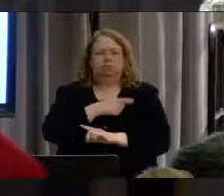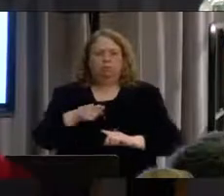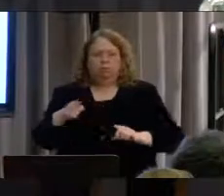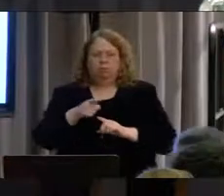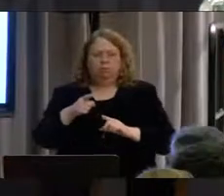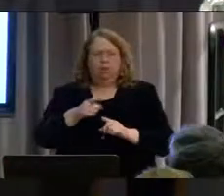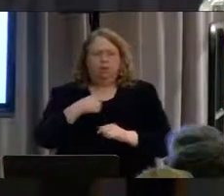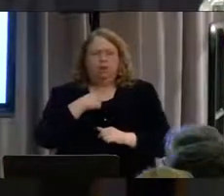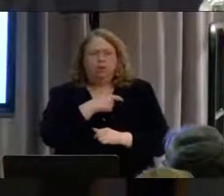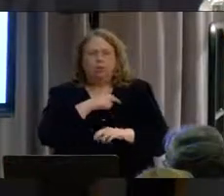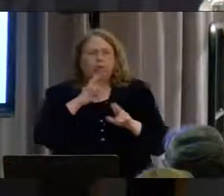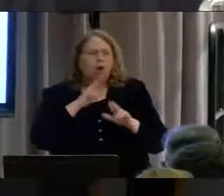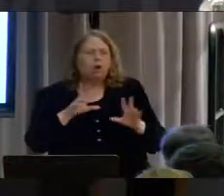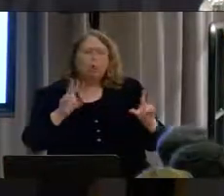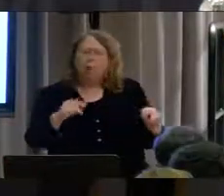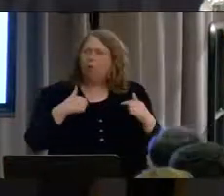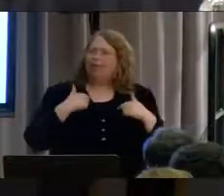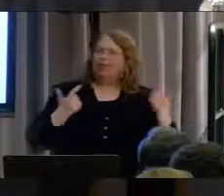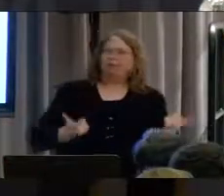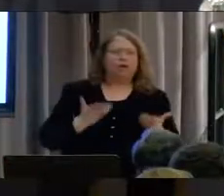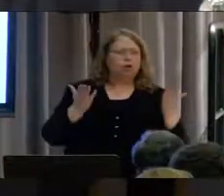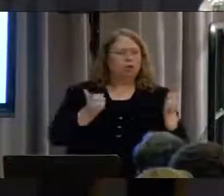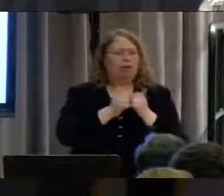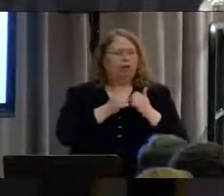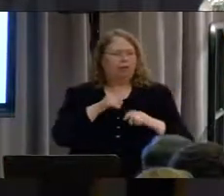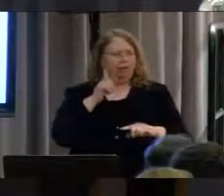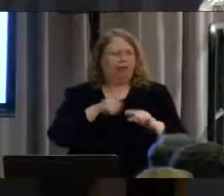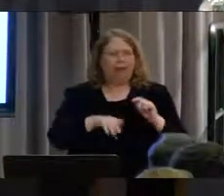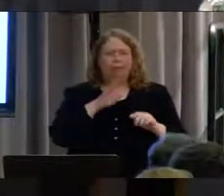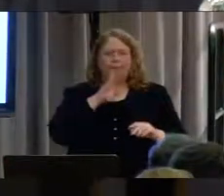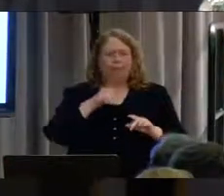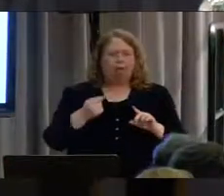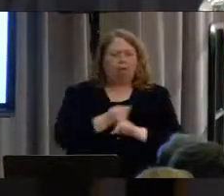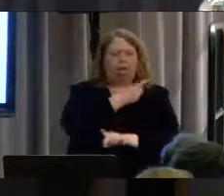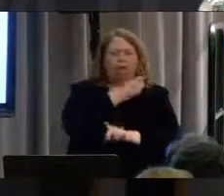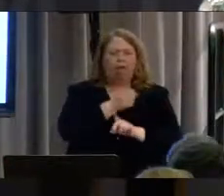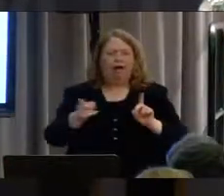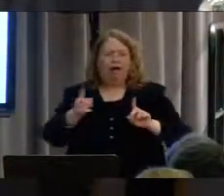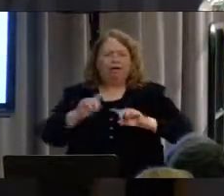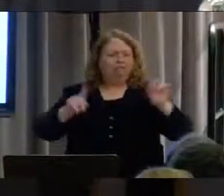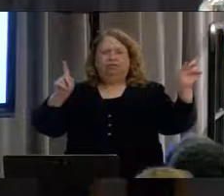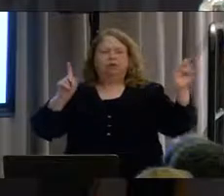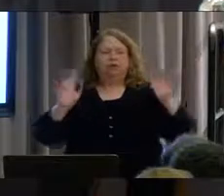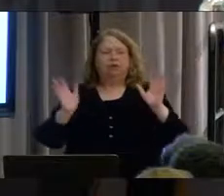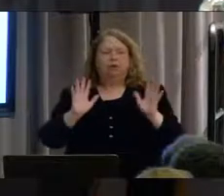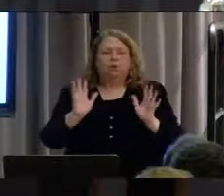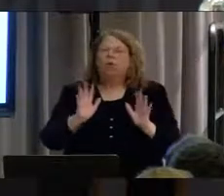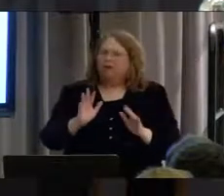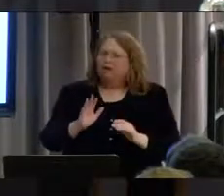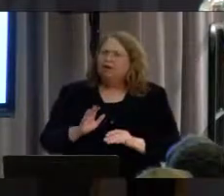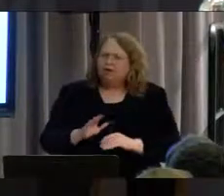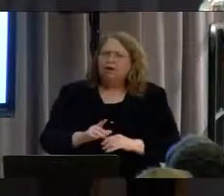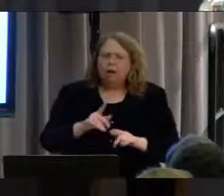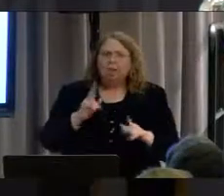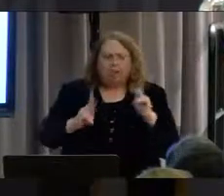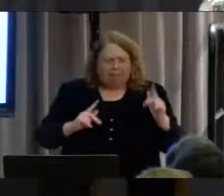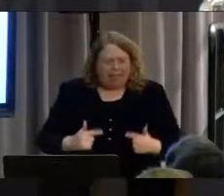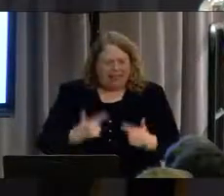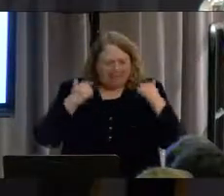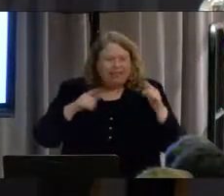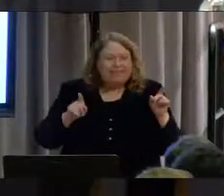no, we live here together. That can't be the truth. I said, we just heard it. And so that's the case. So people are living the same